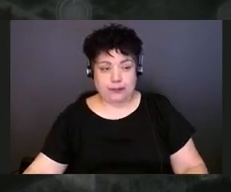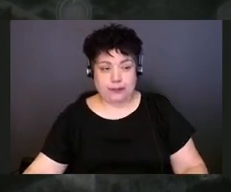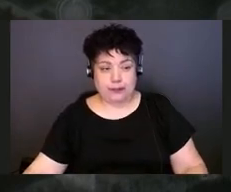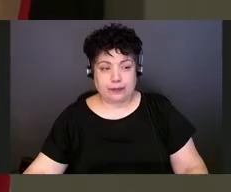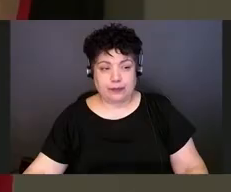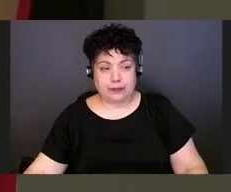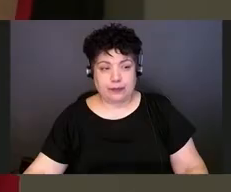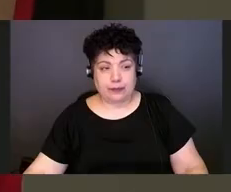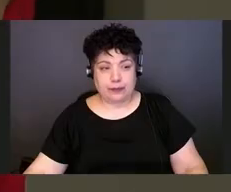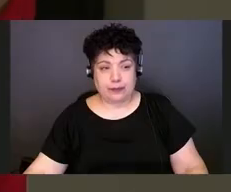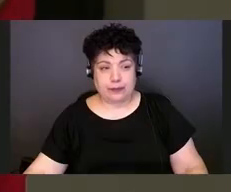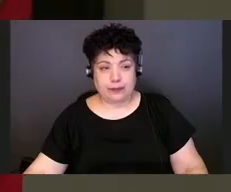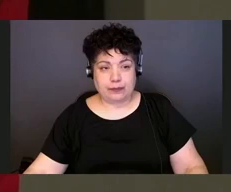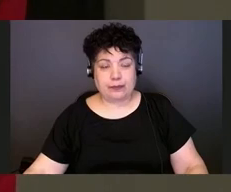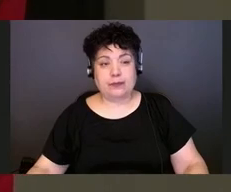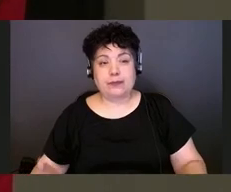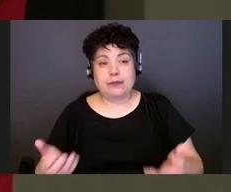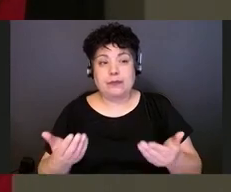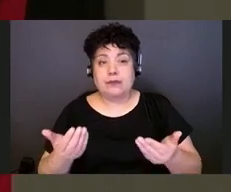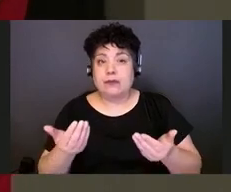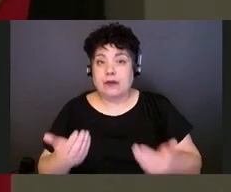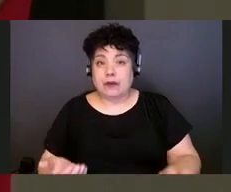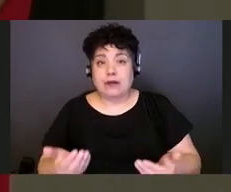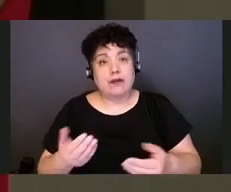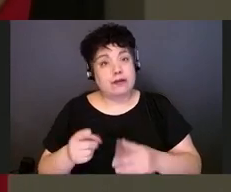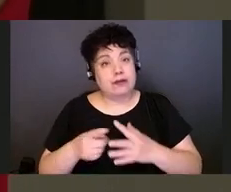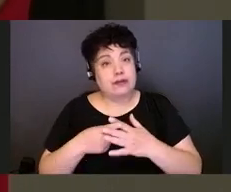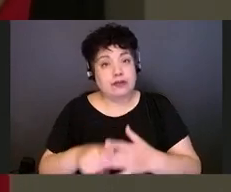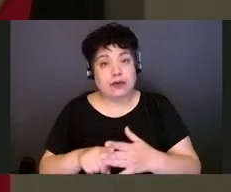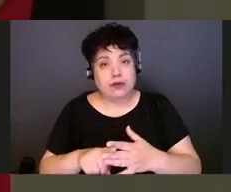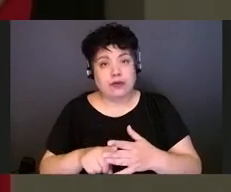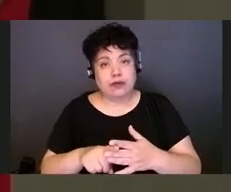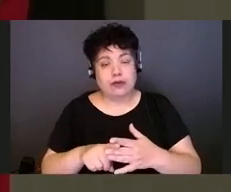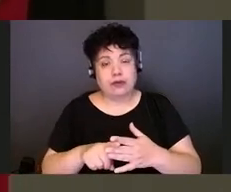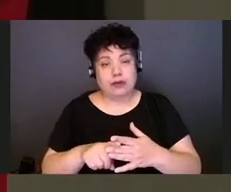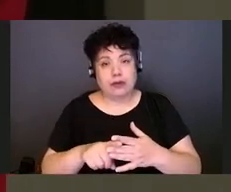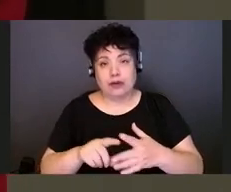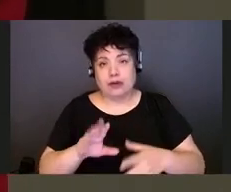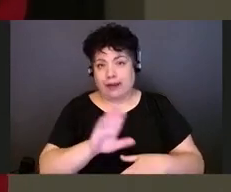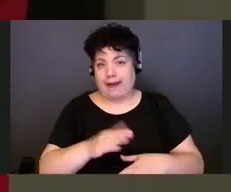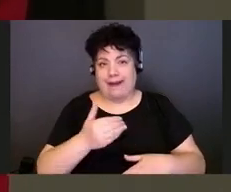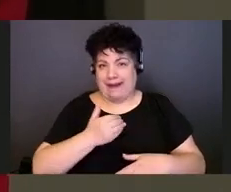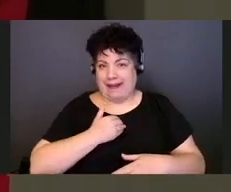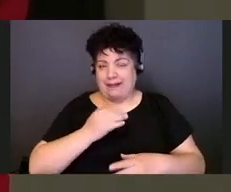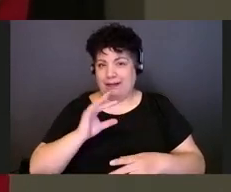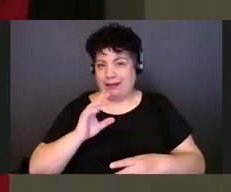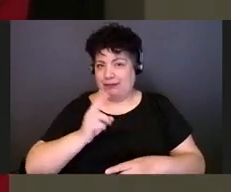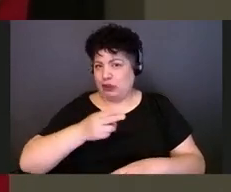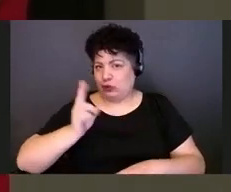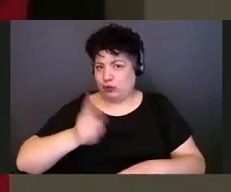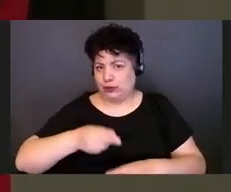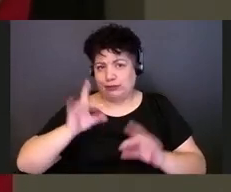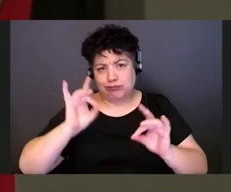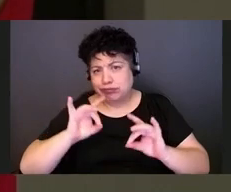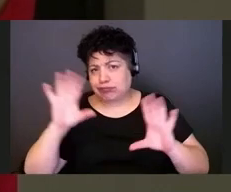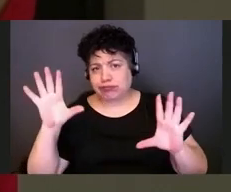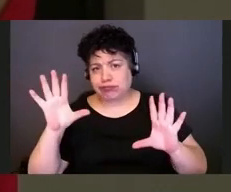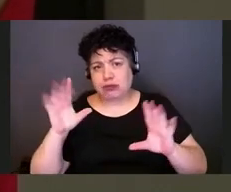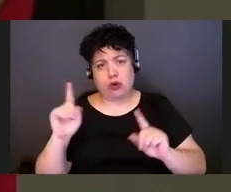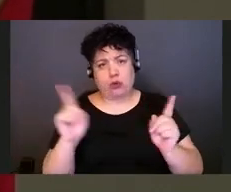We begin this afternoon by marking the violent histories of where we